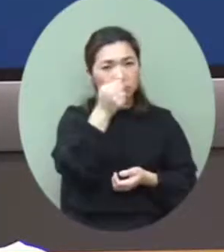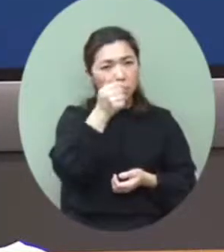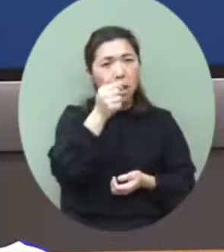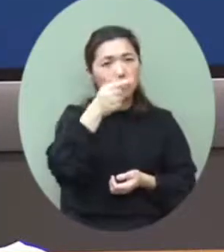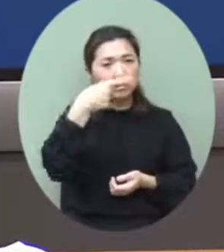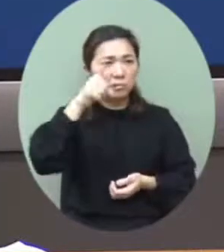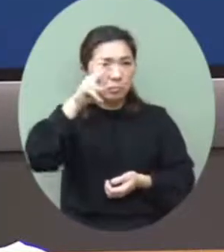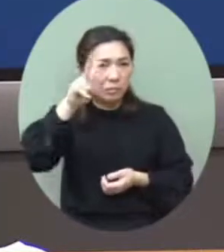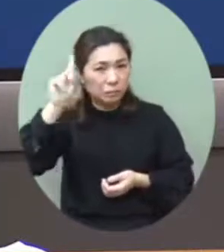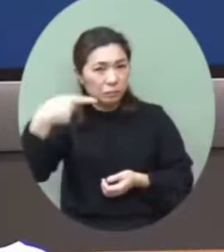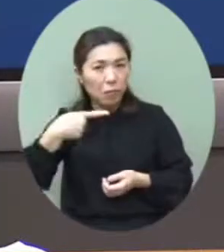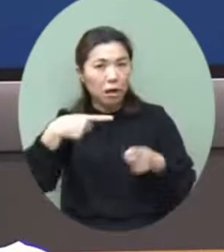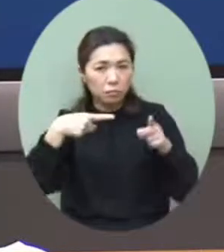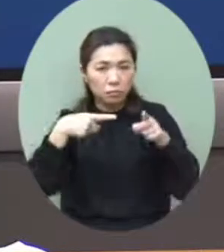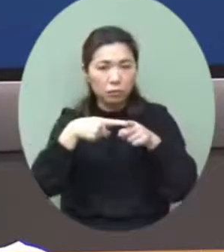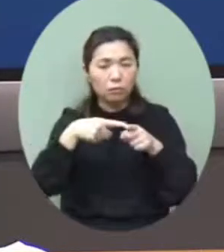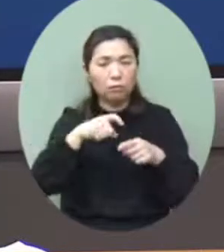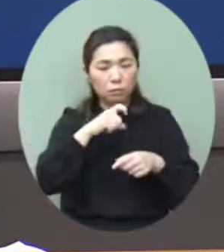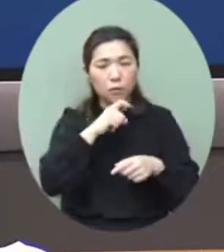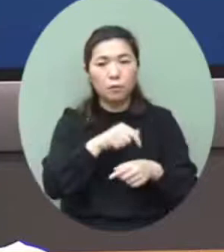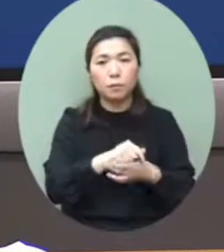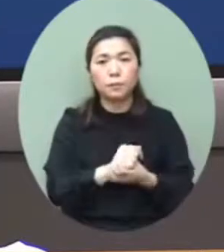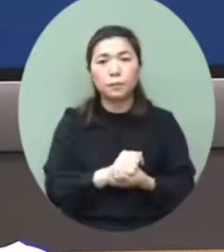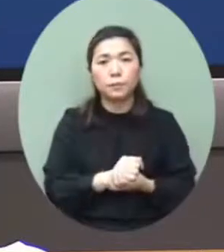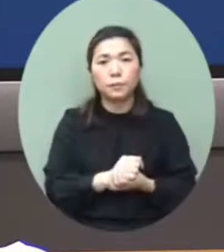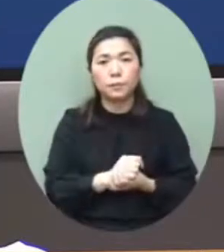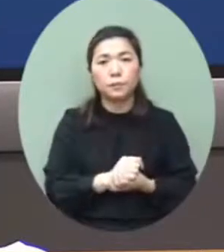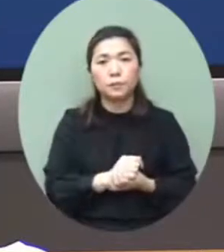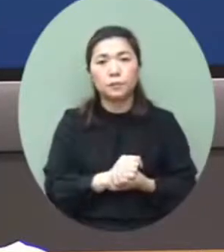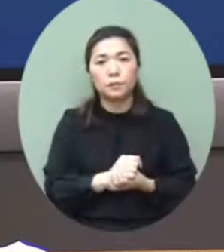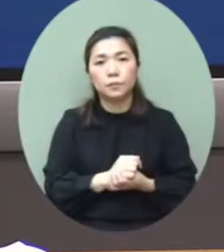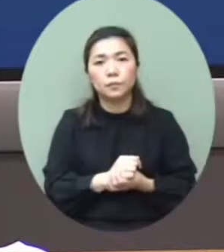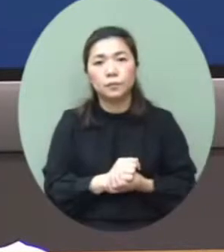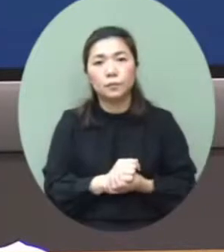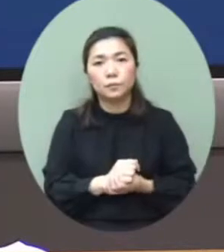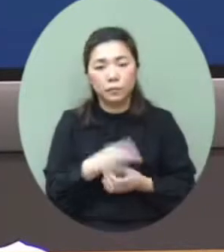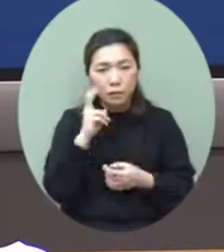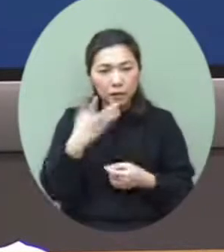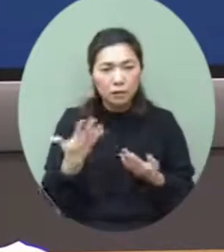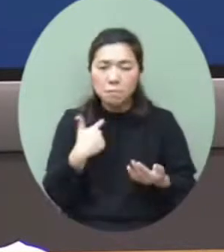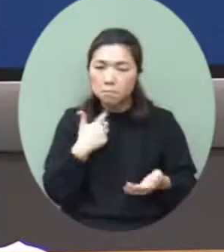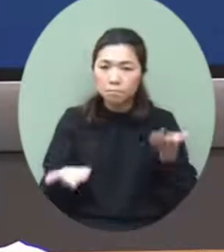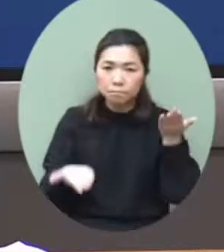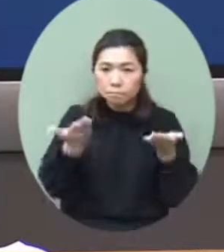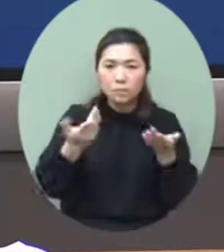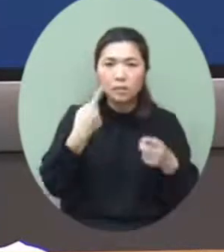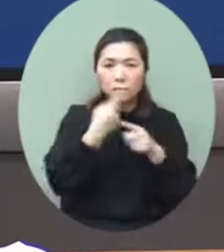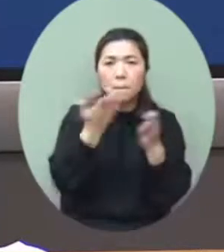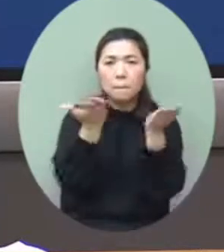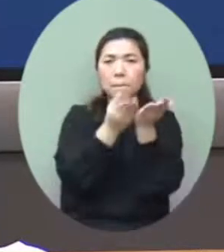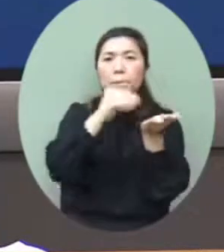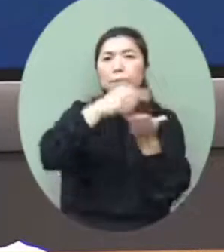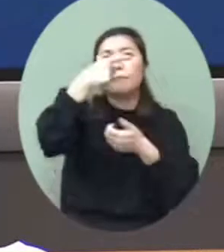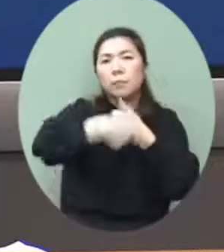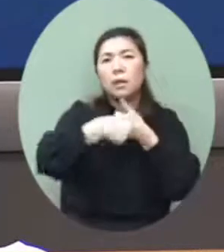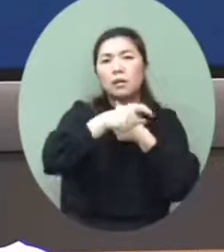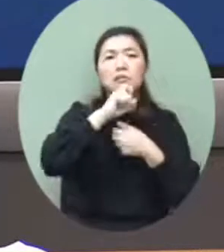have been in decline, but in the last 1 or 2 weeks, the daily number of tests remain at